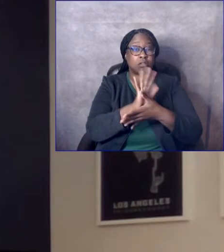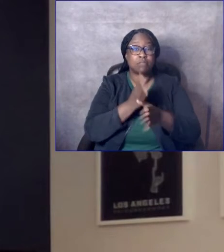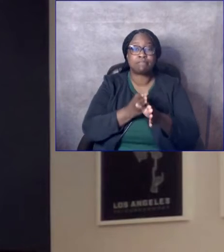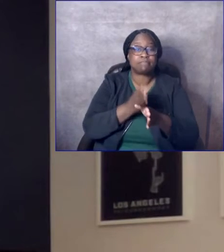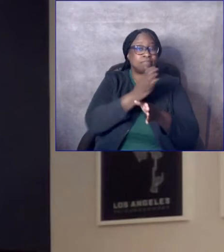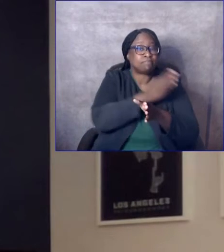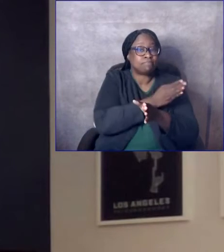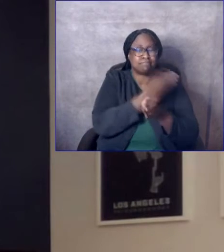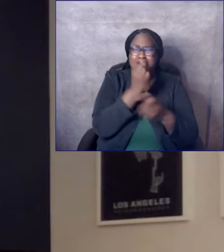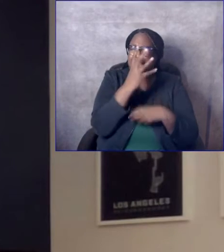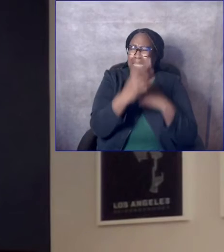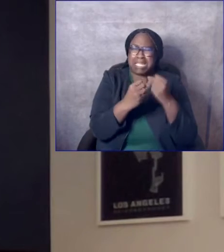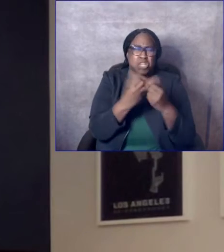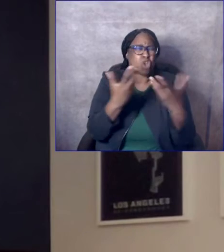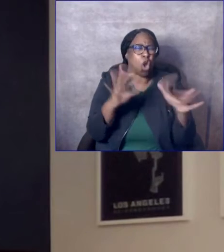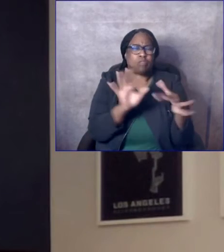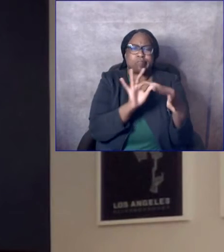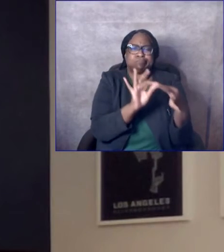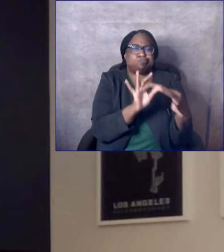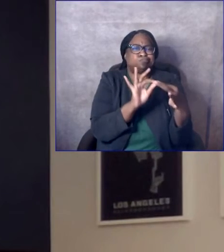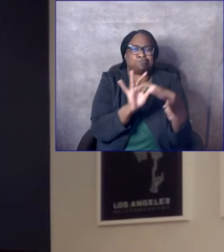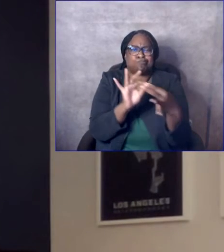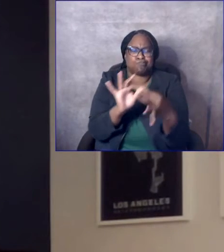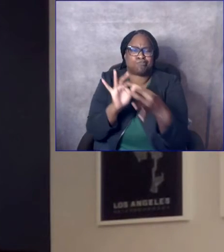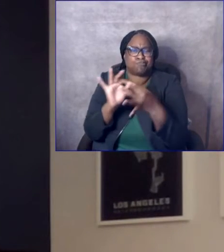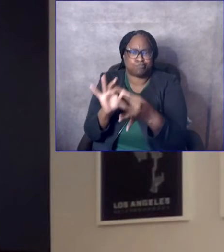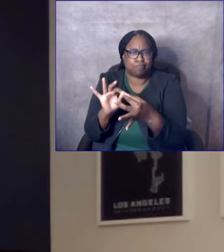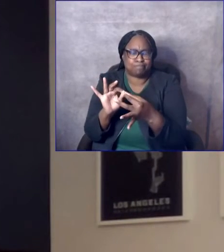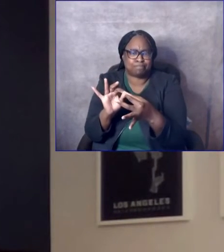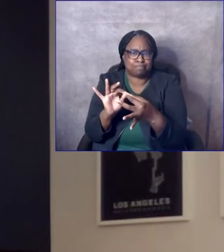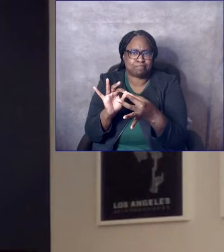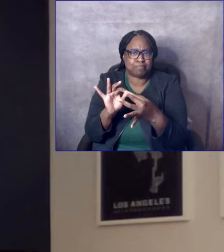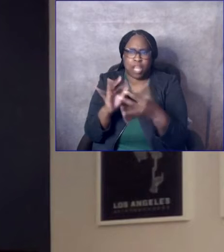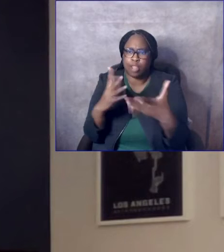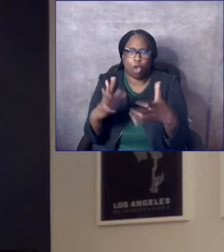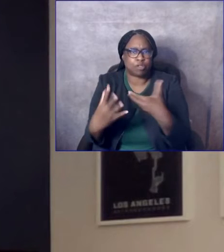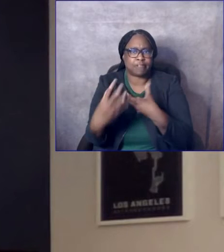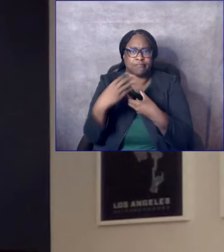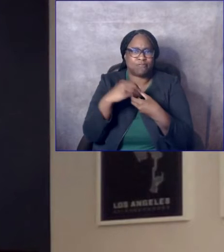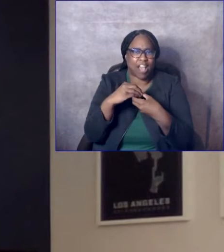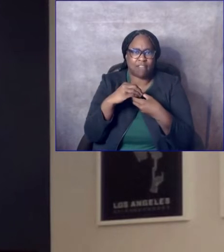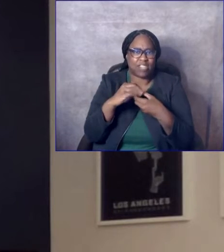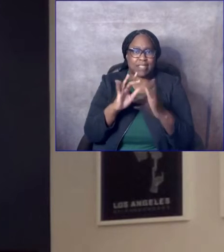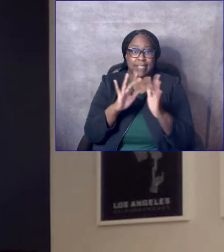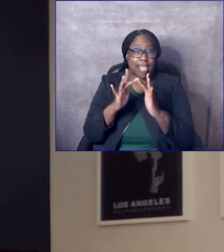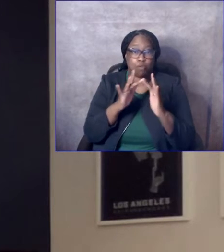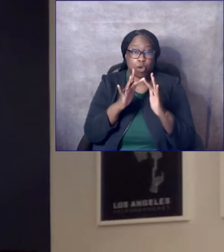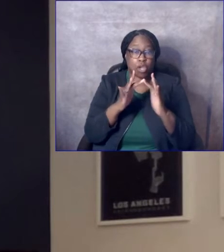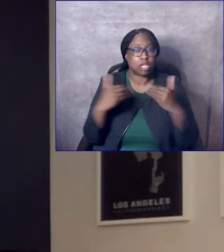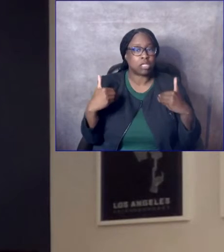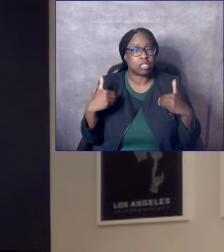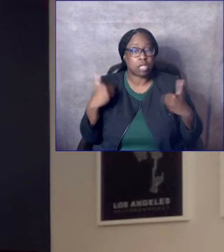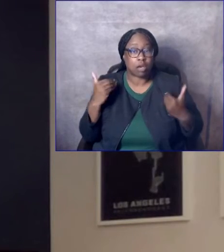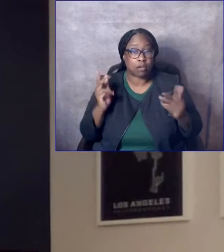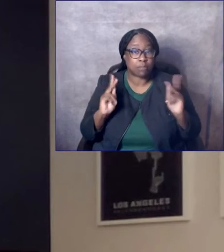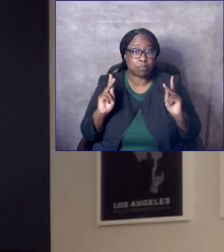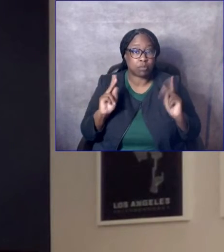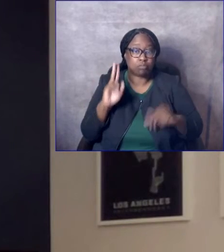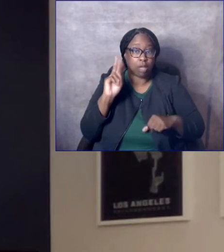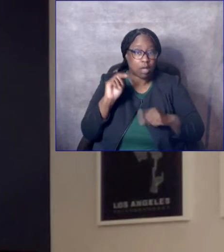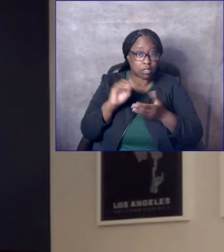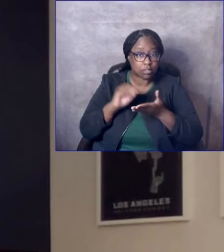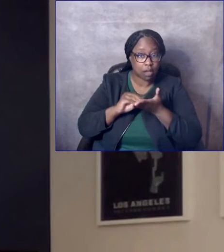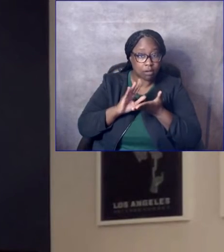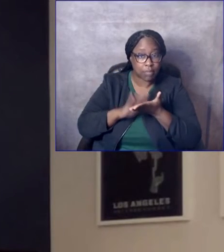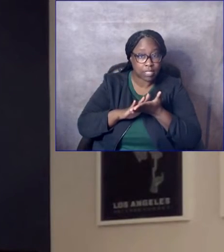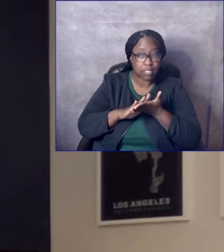for years, that had really come to the network as young undocumented people who had either organized with us or shared spaces